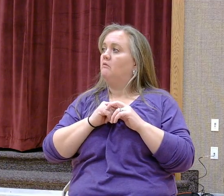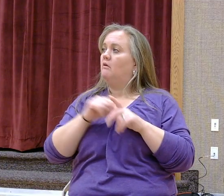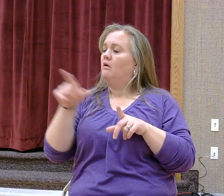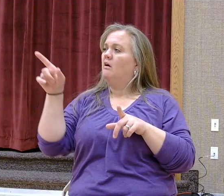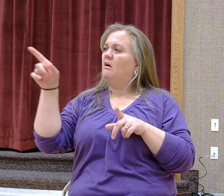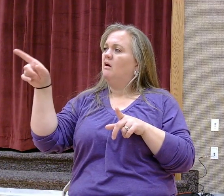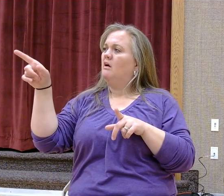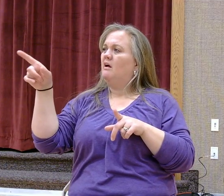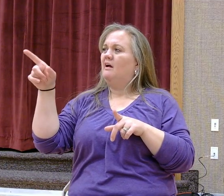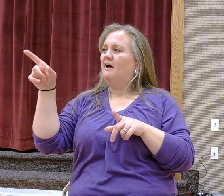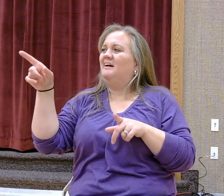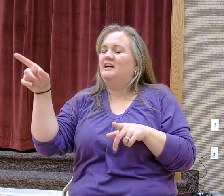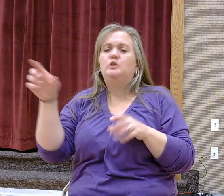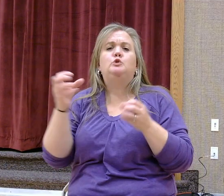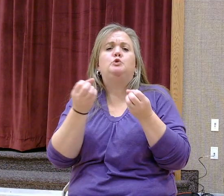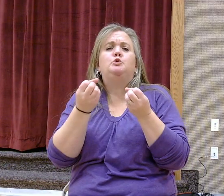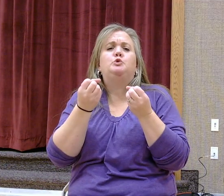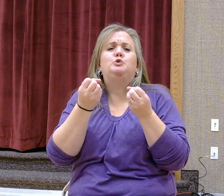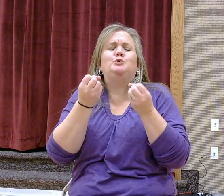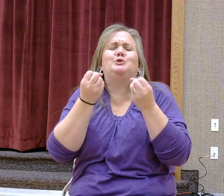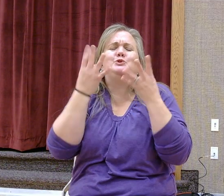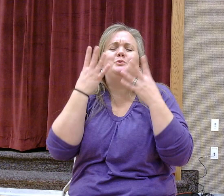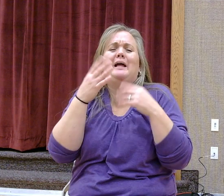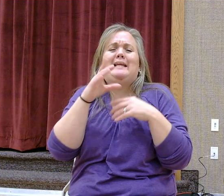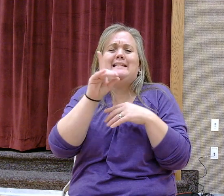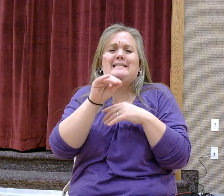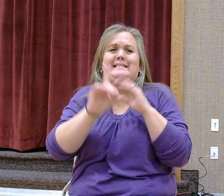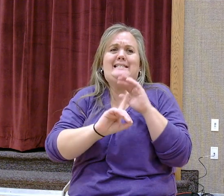many deacons. Right. Oh yeah.